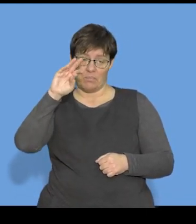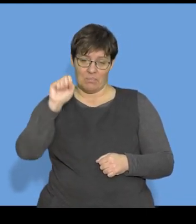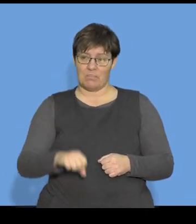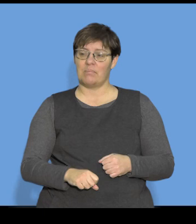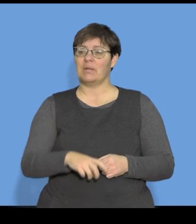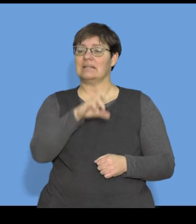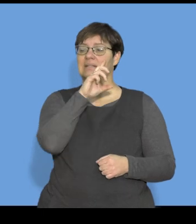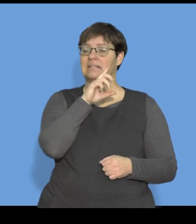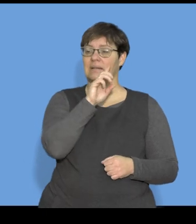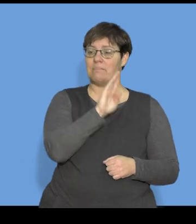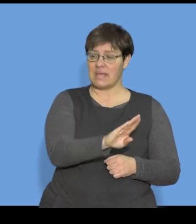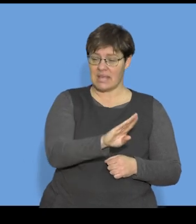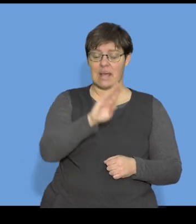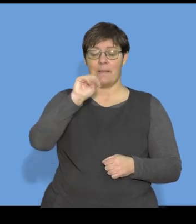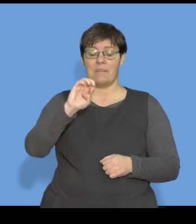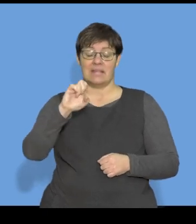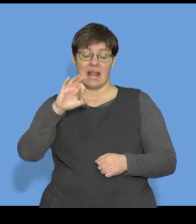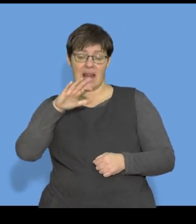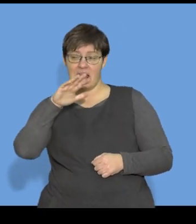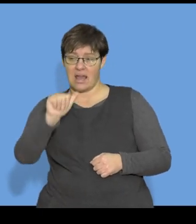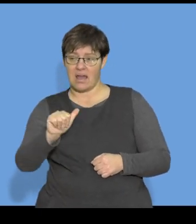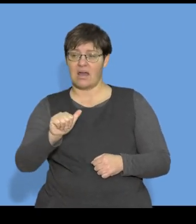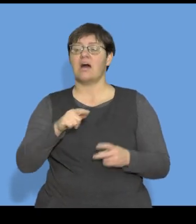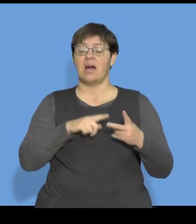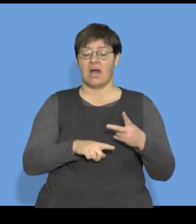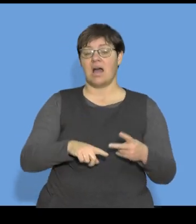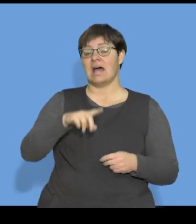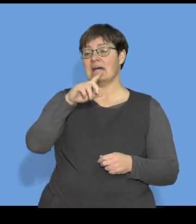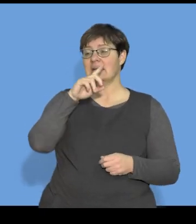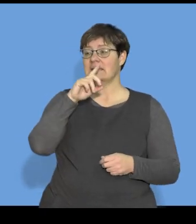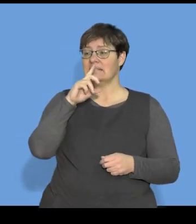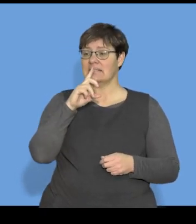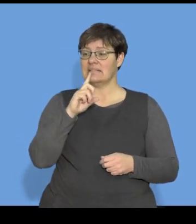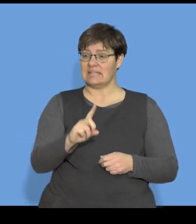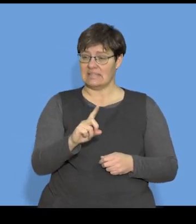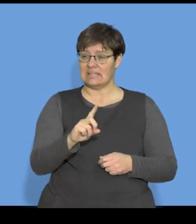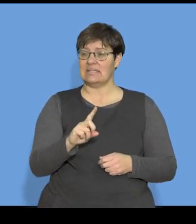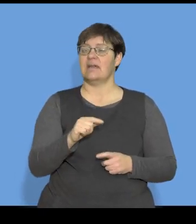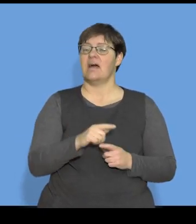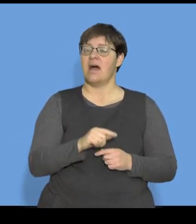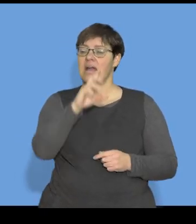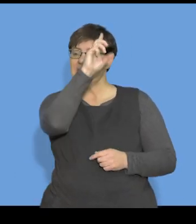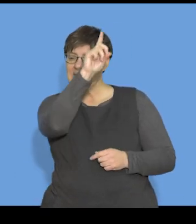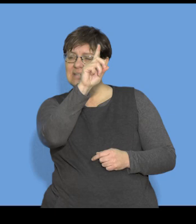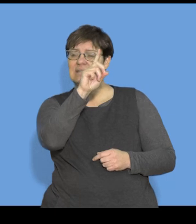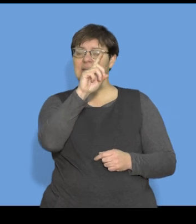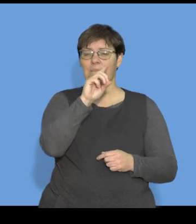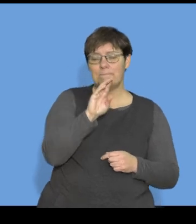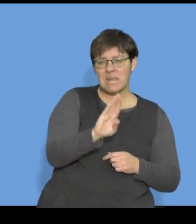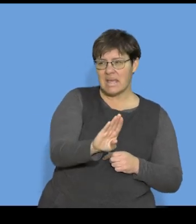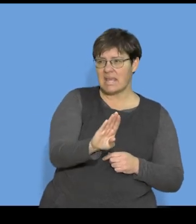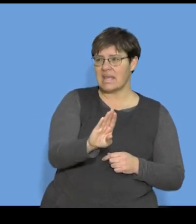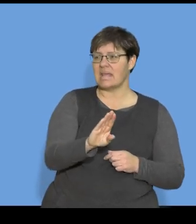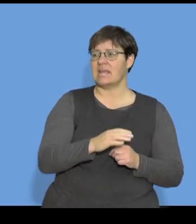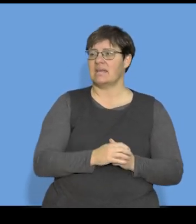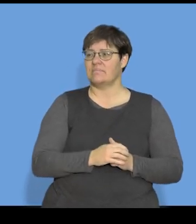medulla oblongata. E, cerebellum. If you look at the answers here, there are ticks